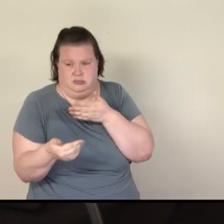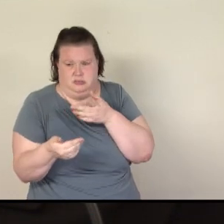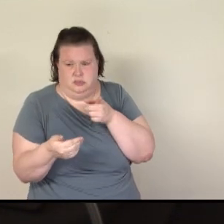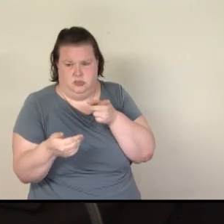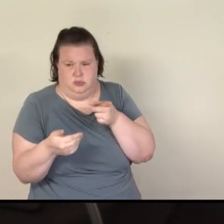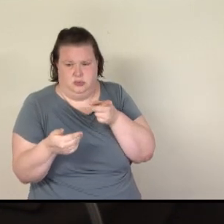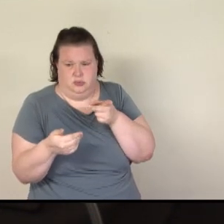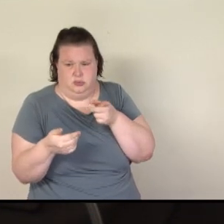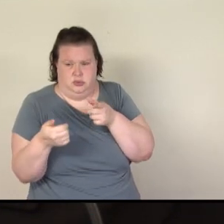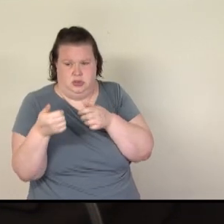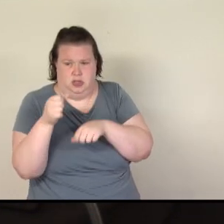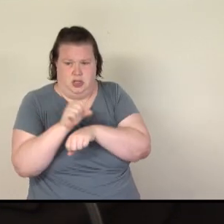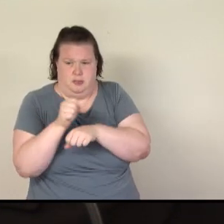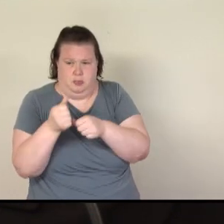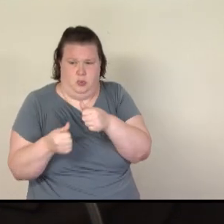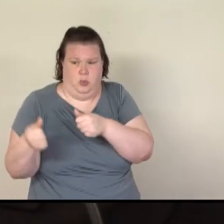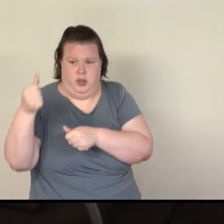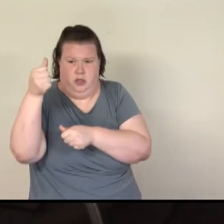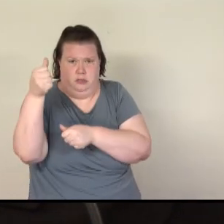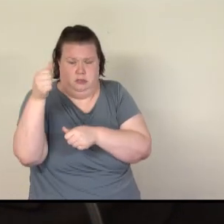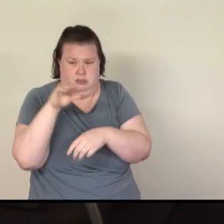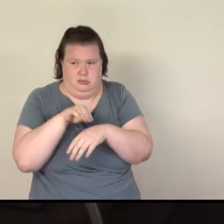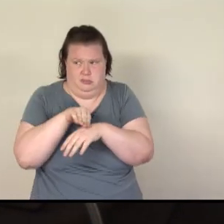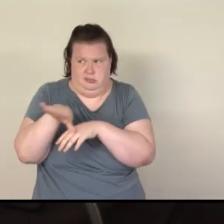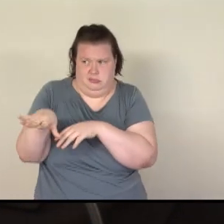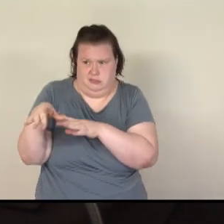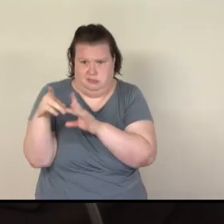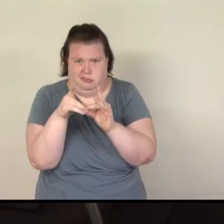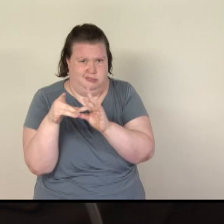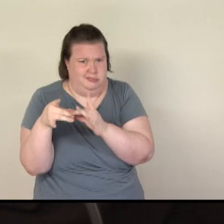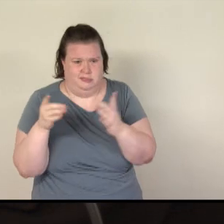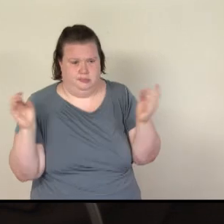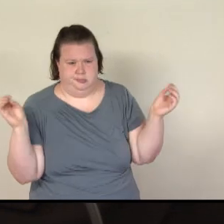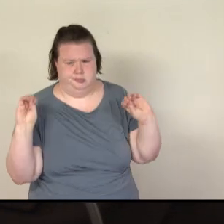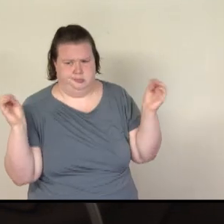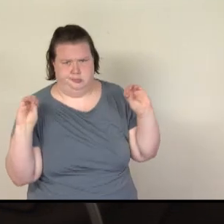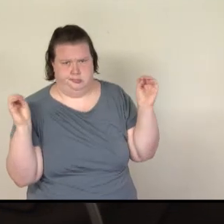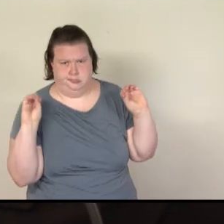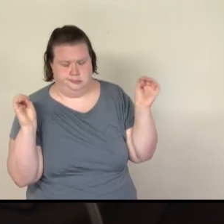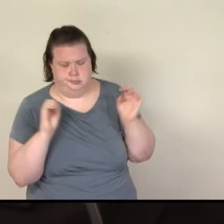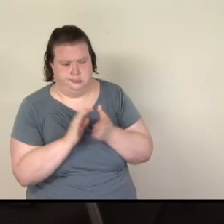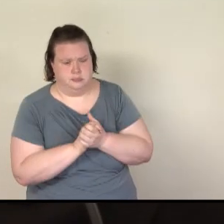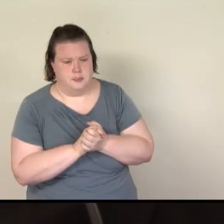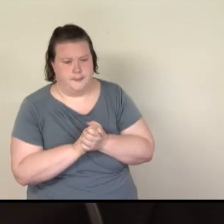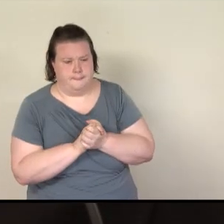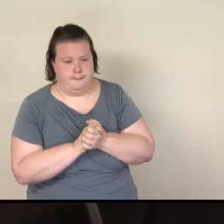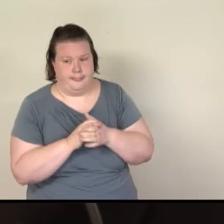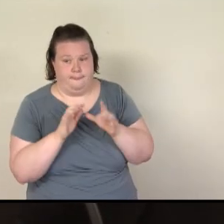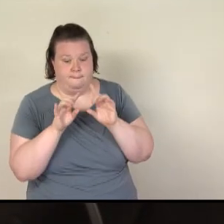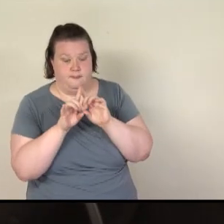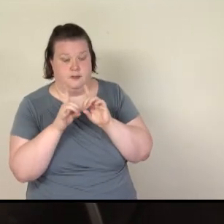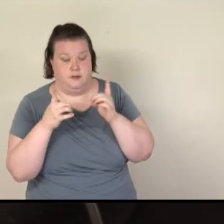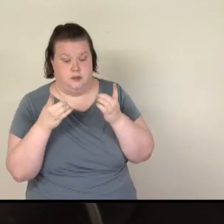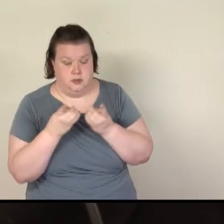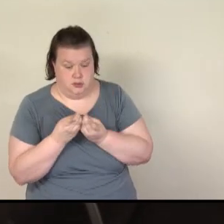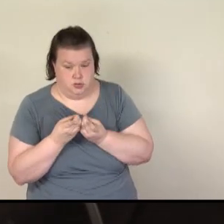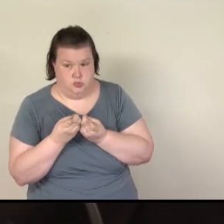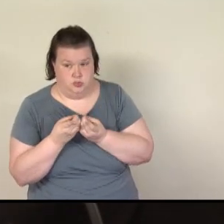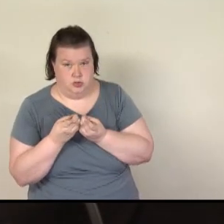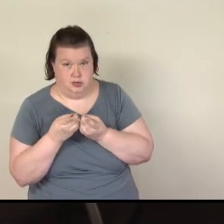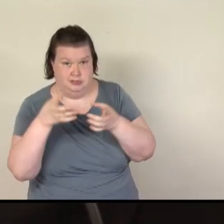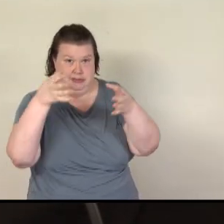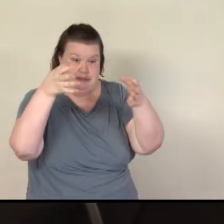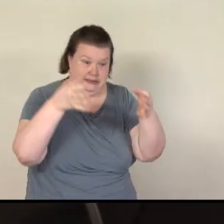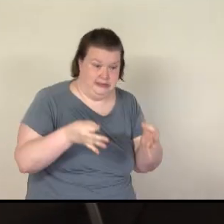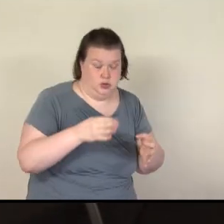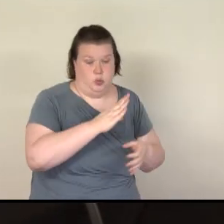your employment, top, side, or bottom. It's just not. What the district does with regard to this agenda item, what